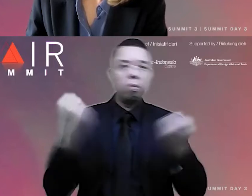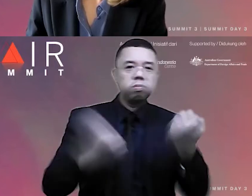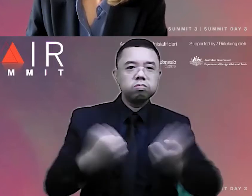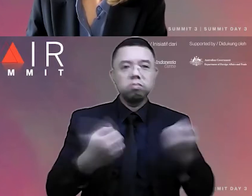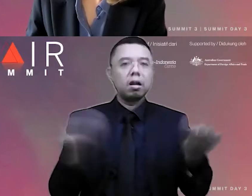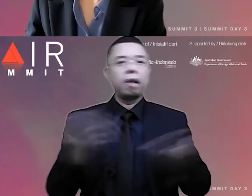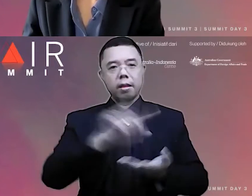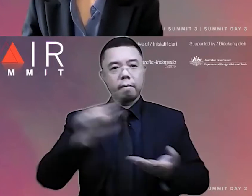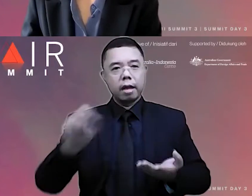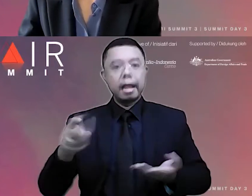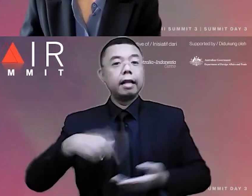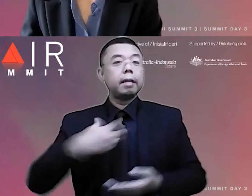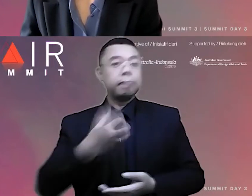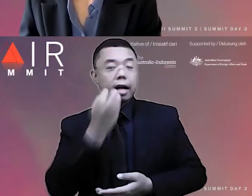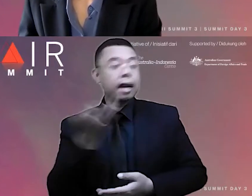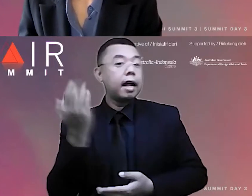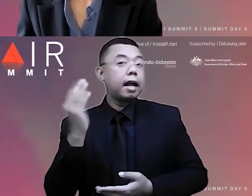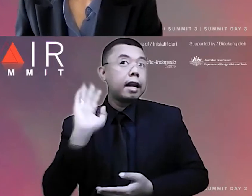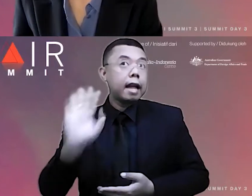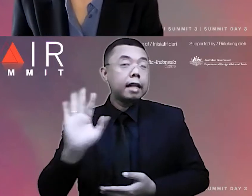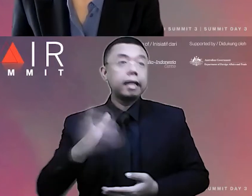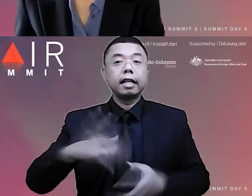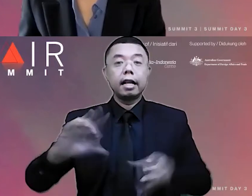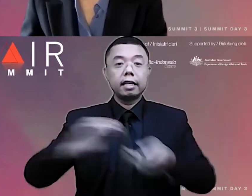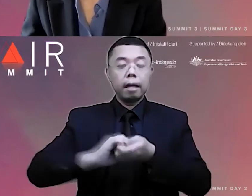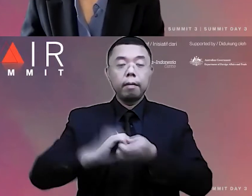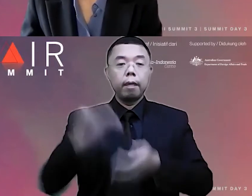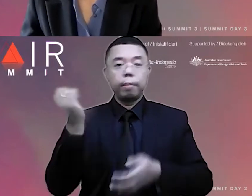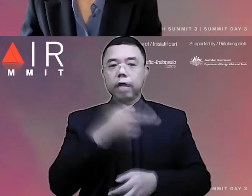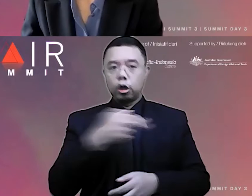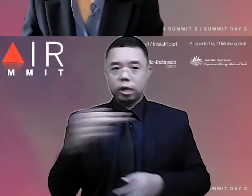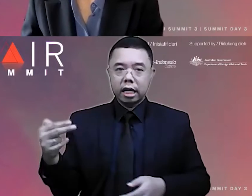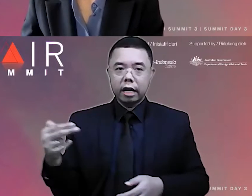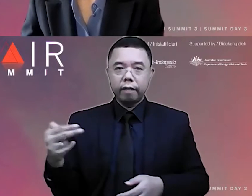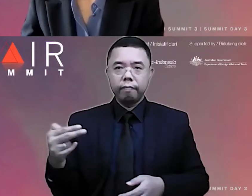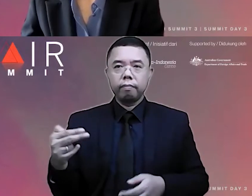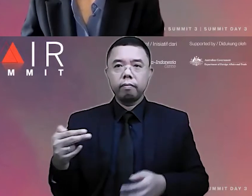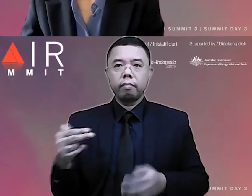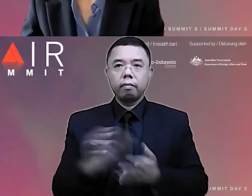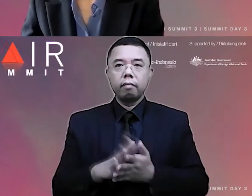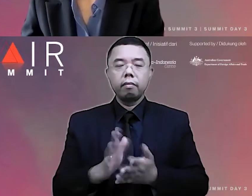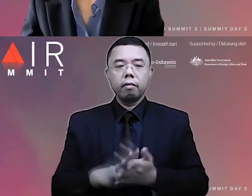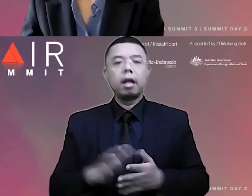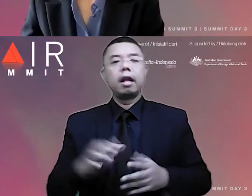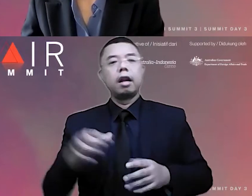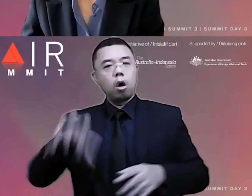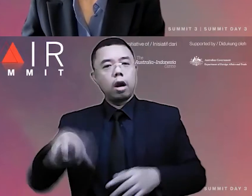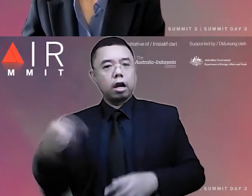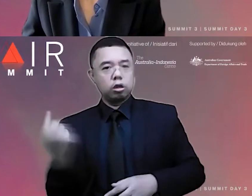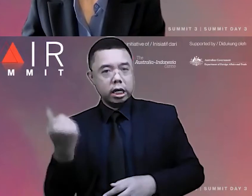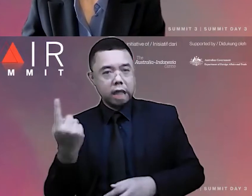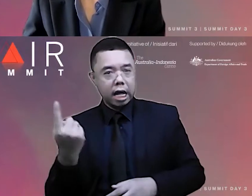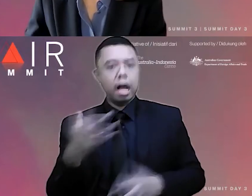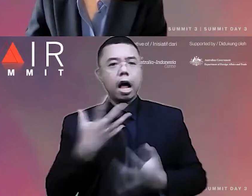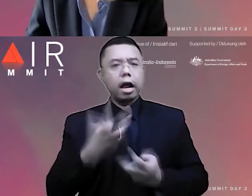a lot with the government of Indonesia, private sector, community in encouraging different lifestyle,